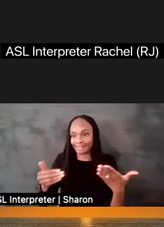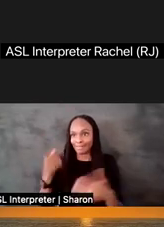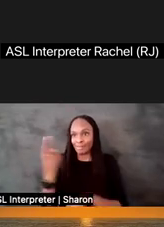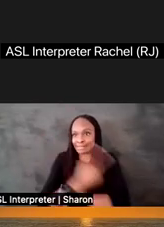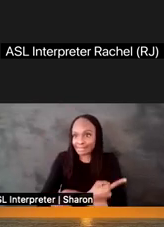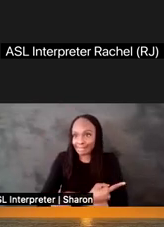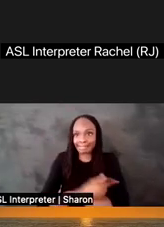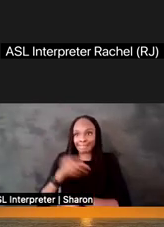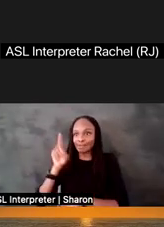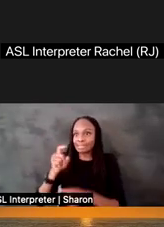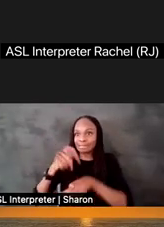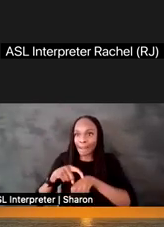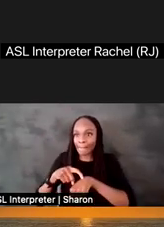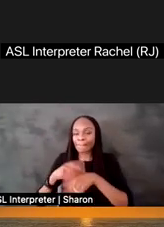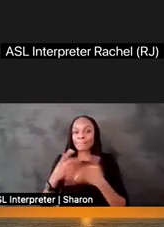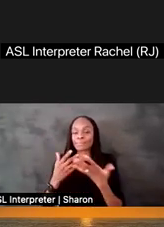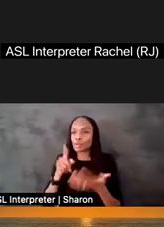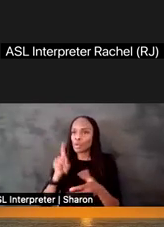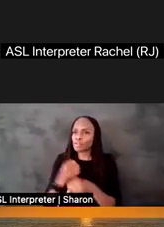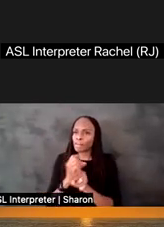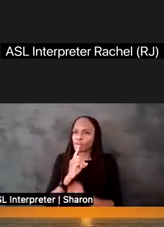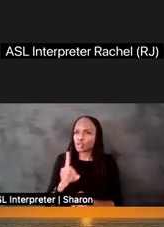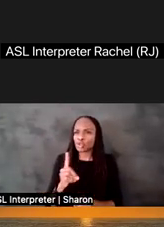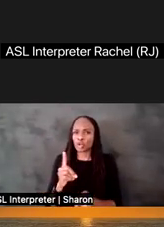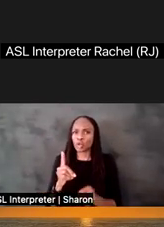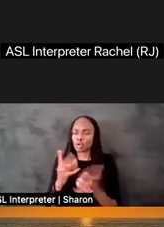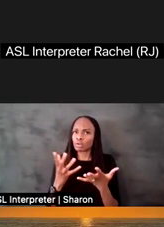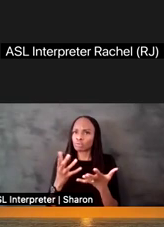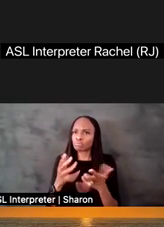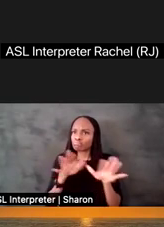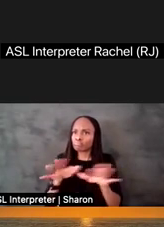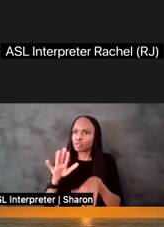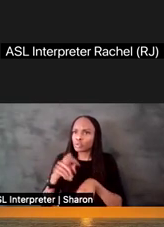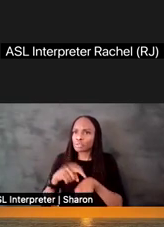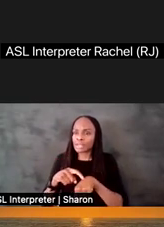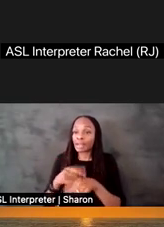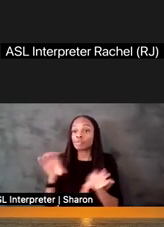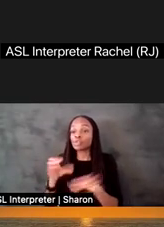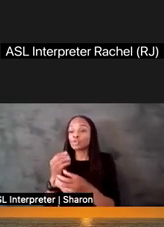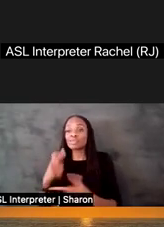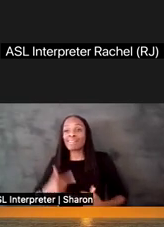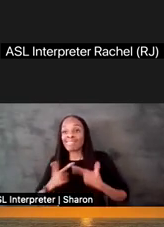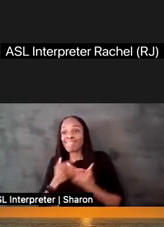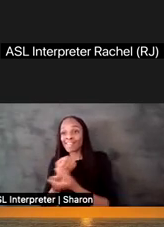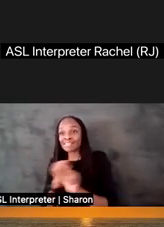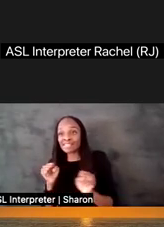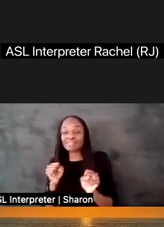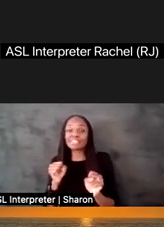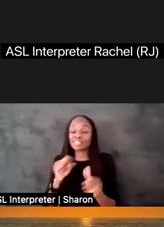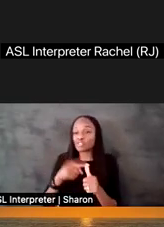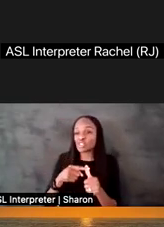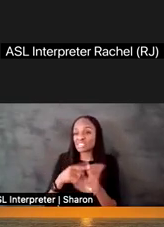make sure that you're taking the time, but do those life safety and important steps first and just take it one step at a time.